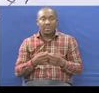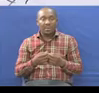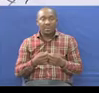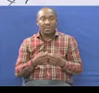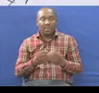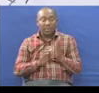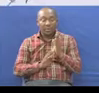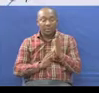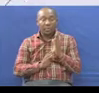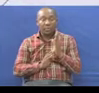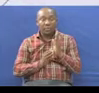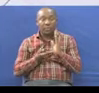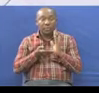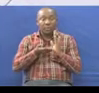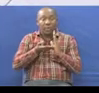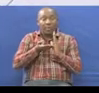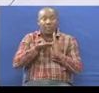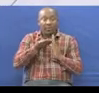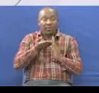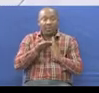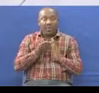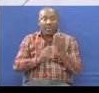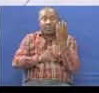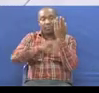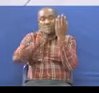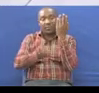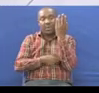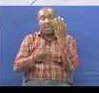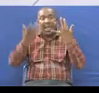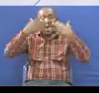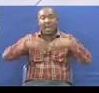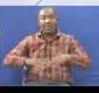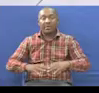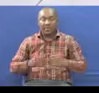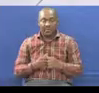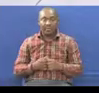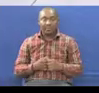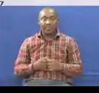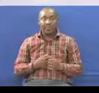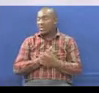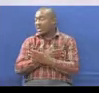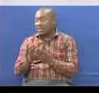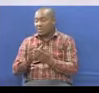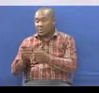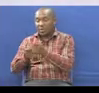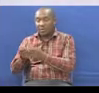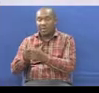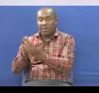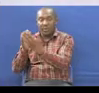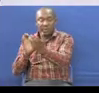maternal health, and not the aims of controlling the populations. But here you see at the